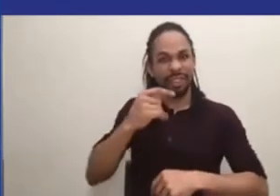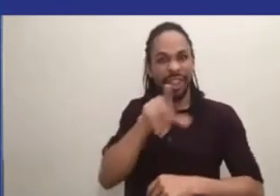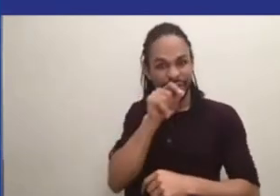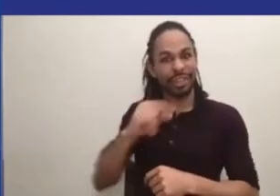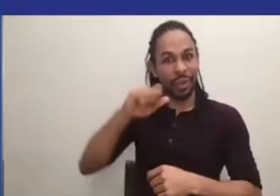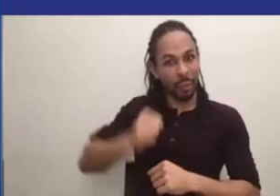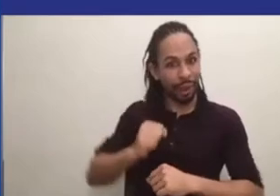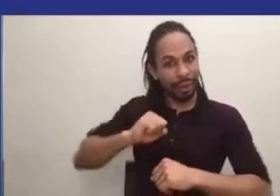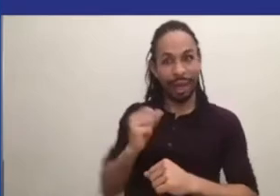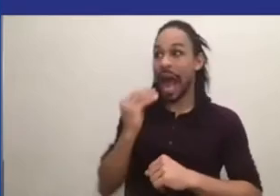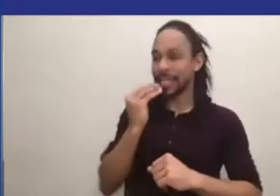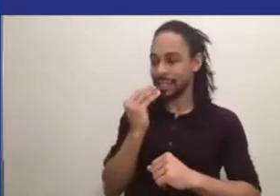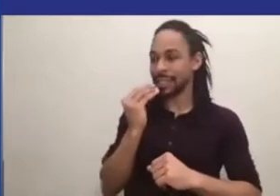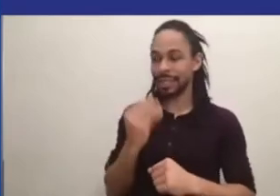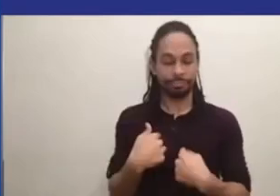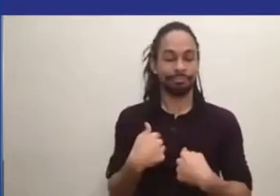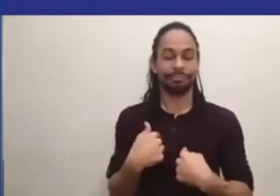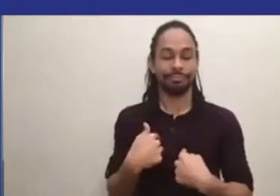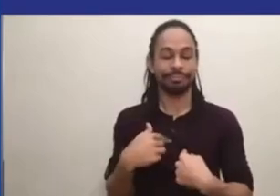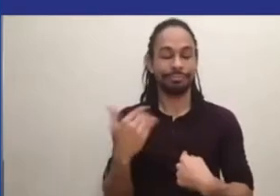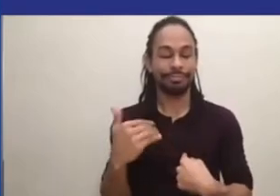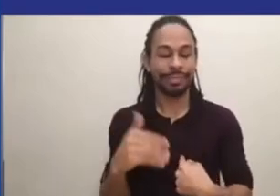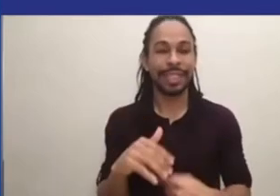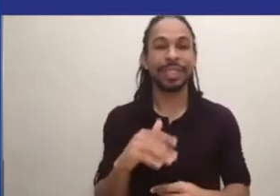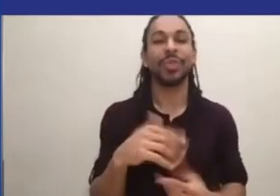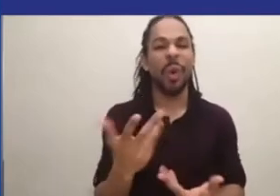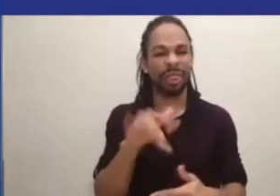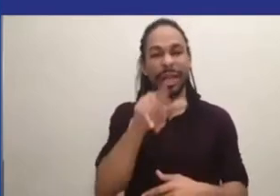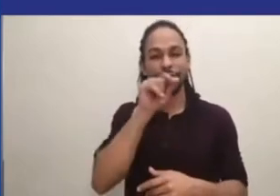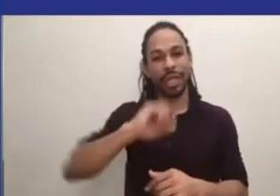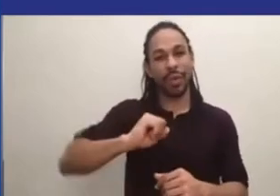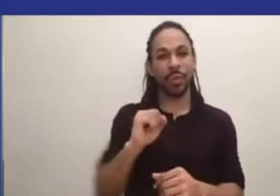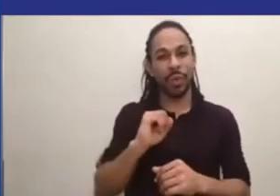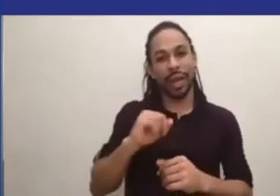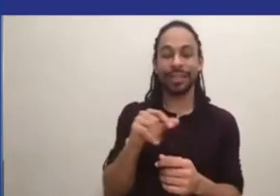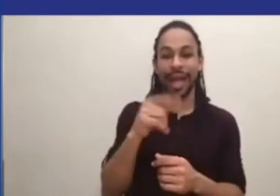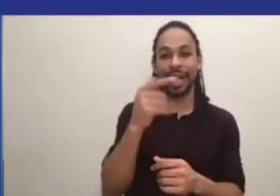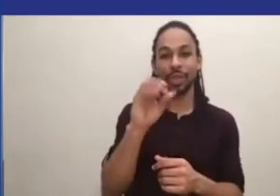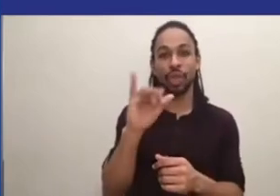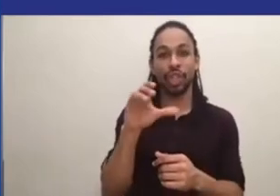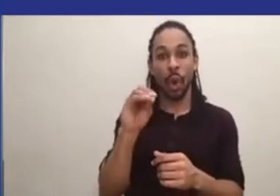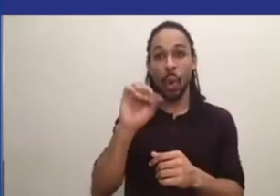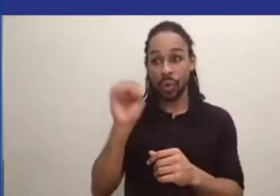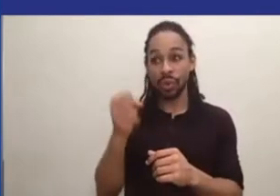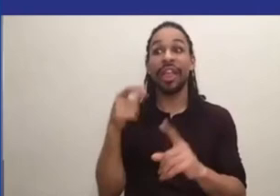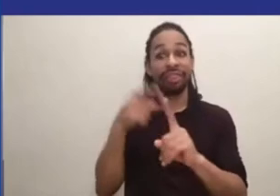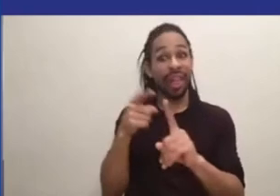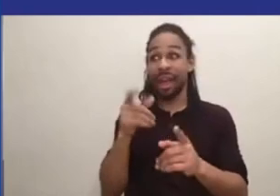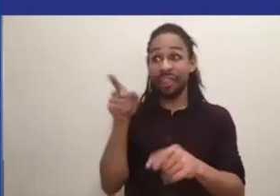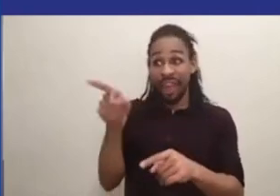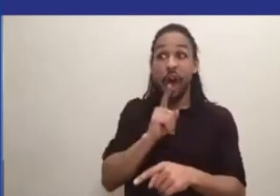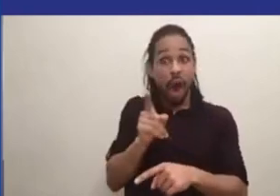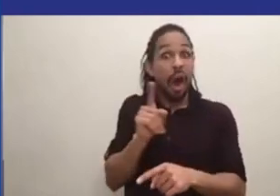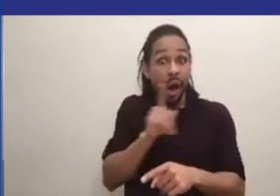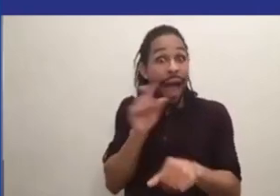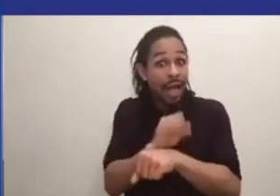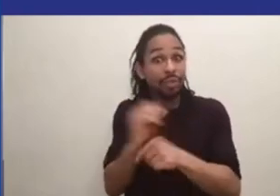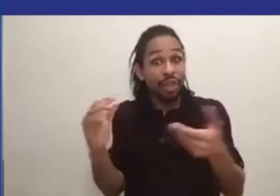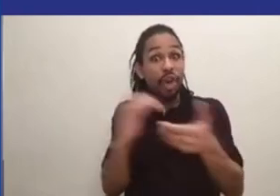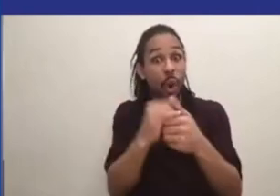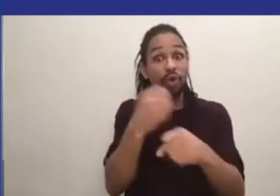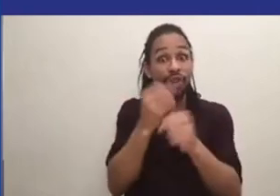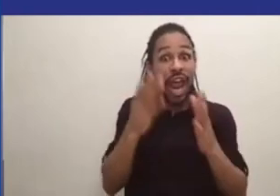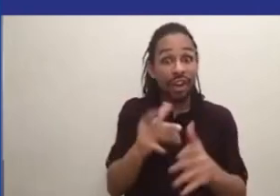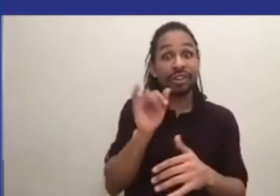So that's like the chicken wings at Giorgio's is also co-creator of Single Ladies as well. You know, the energy and